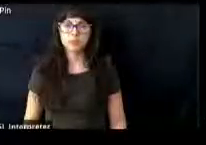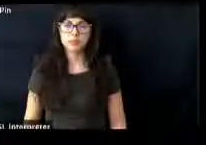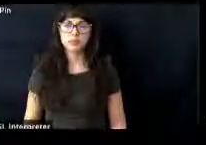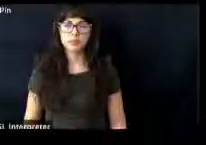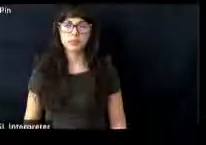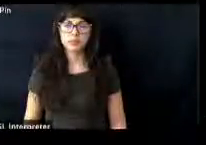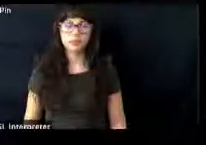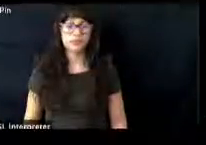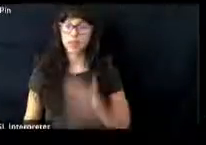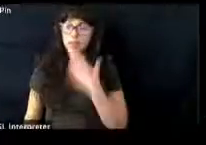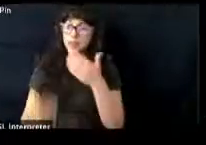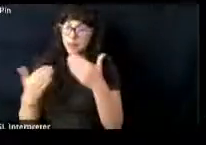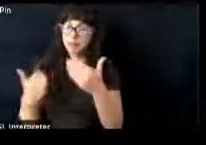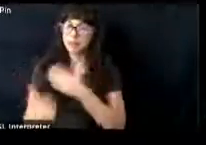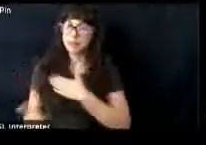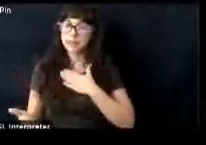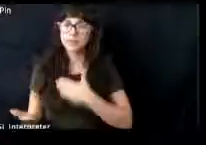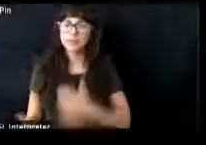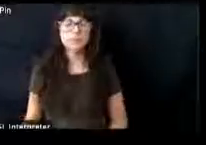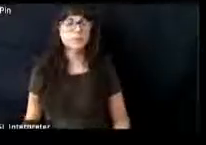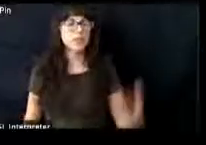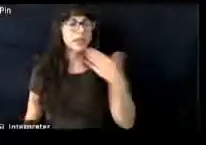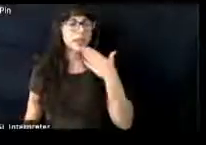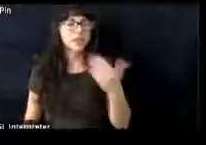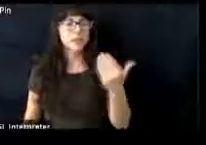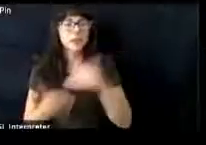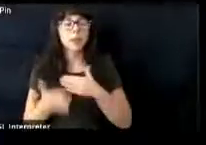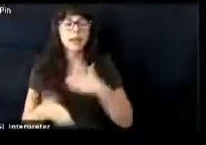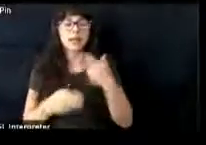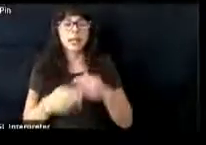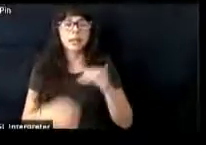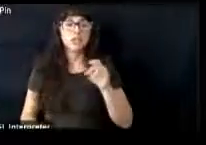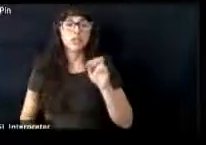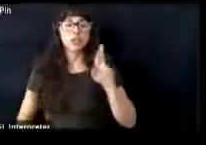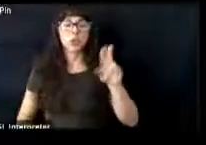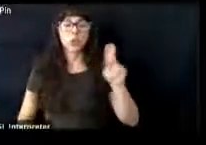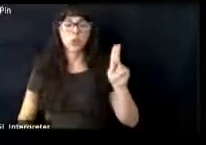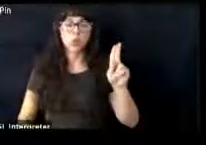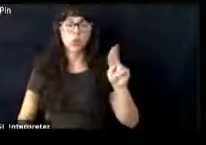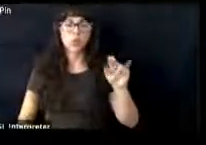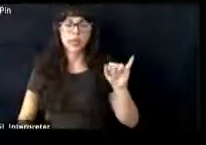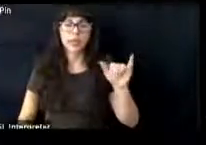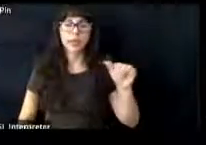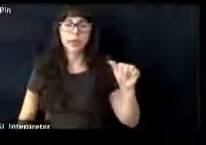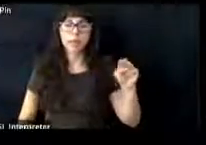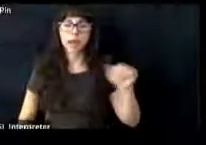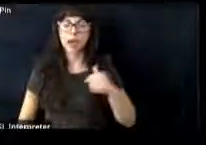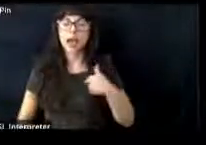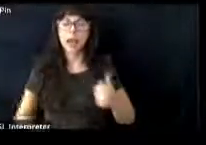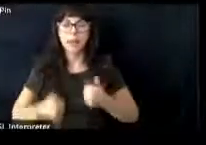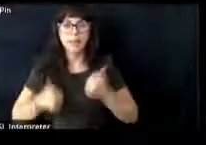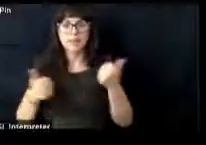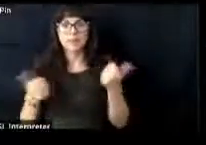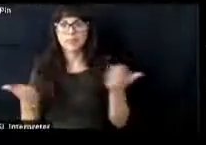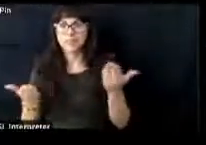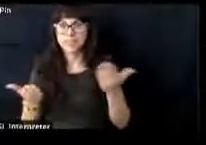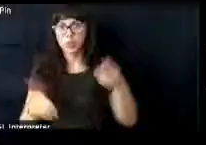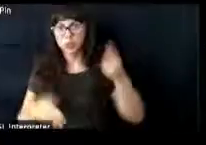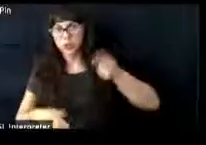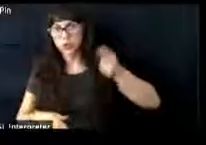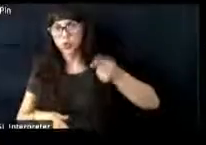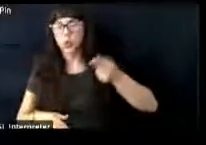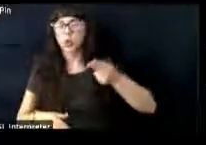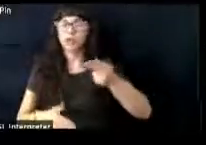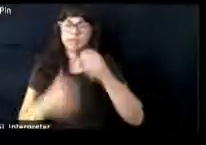Thank you. Go ahead, please. Thank you. Again, my name is Jennifer Kumiyama, and I am a resident of this historic Wilmore neighborhood in Long